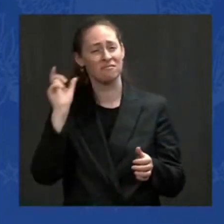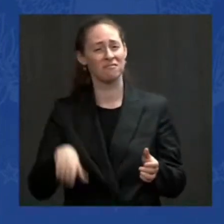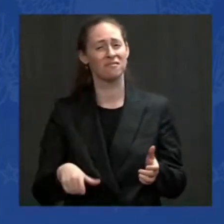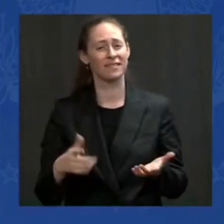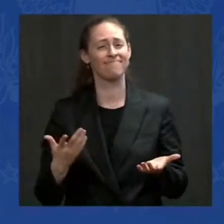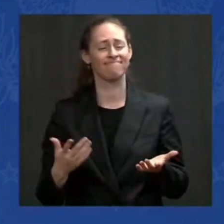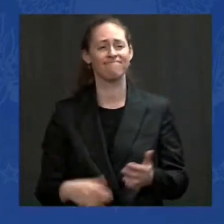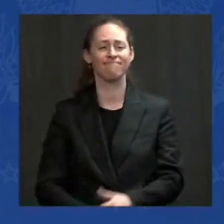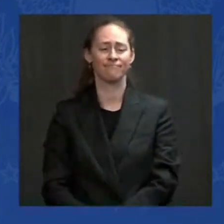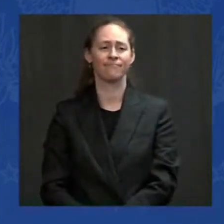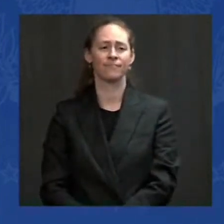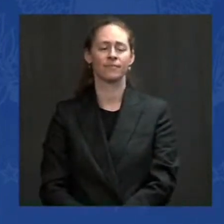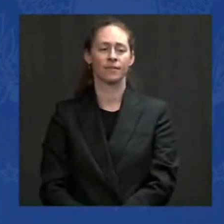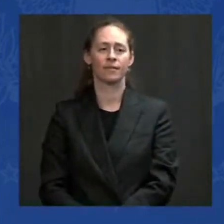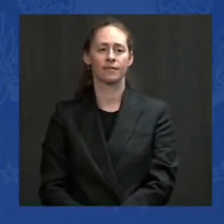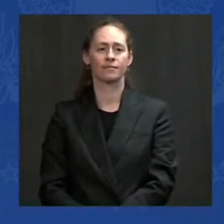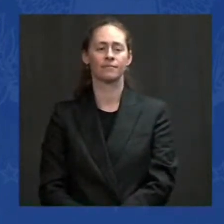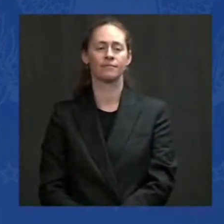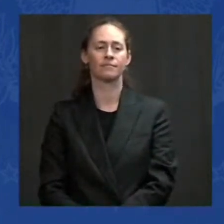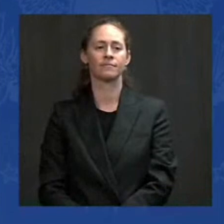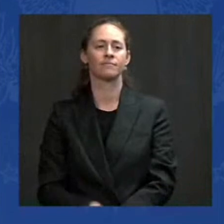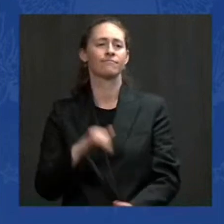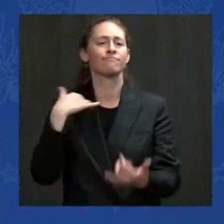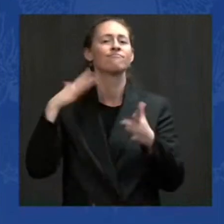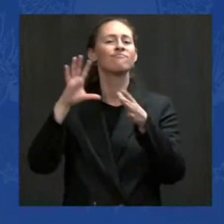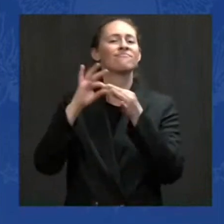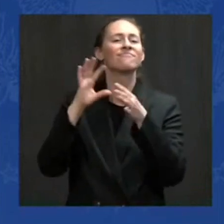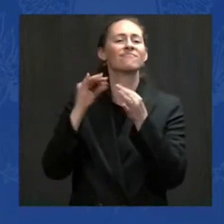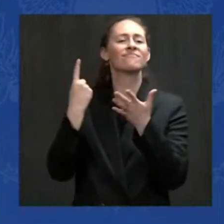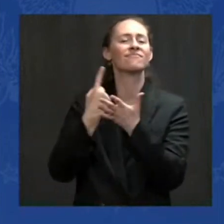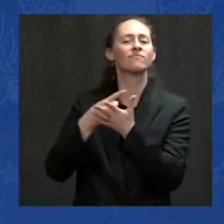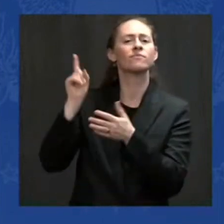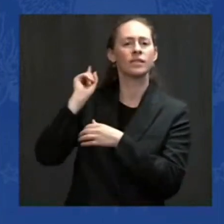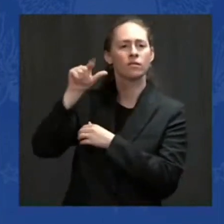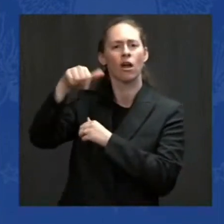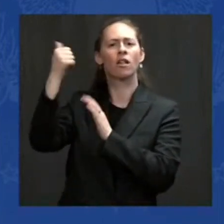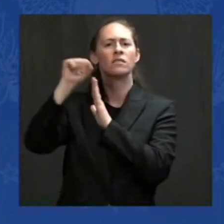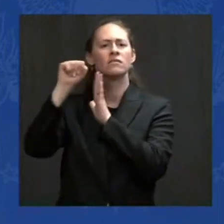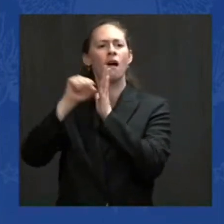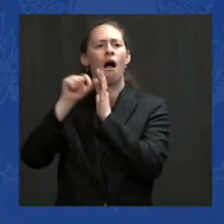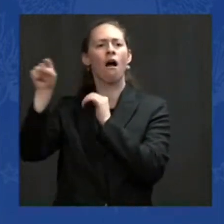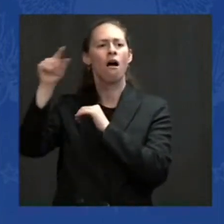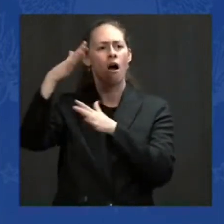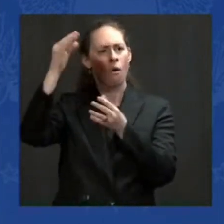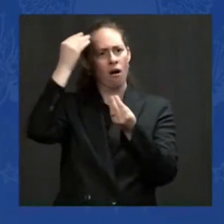last week, preliminary data from several states over the last few months suggest that